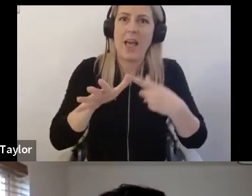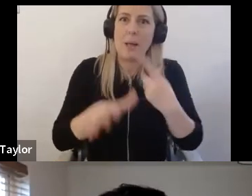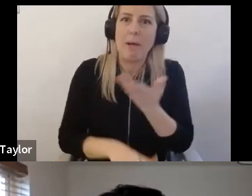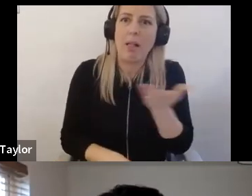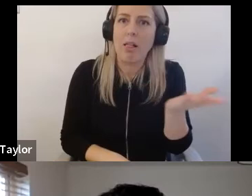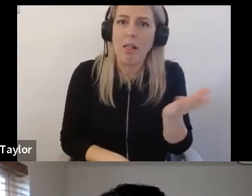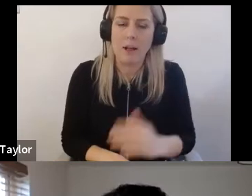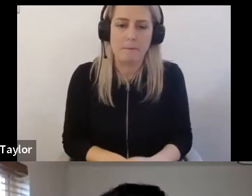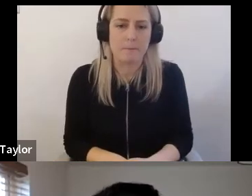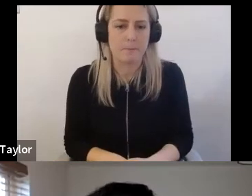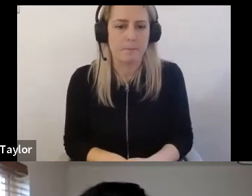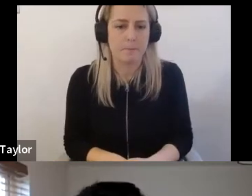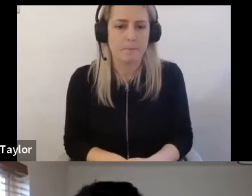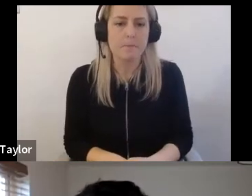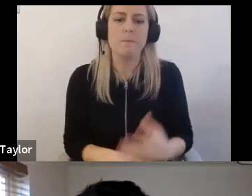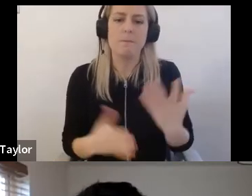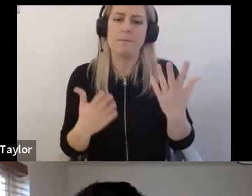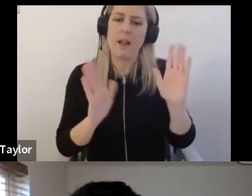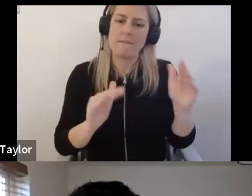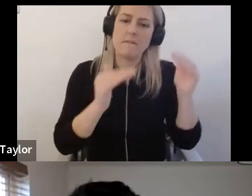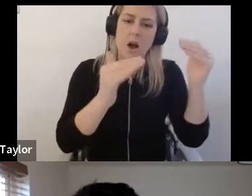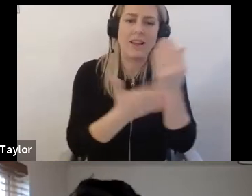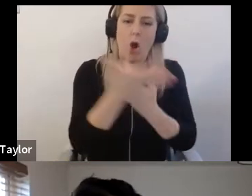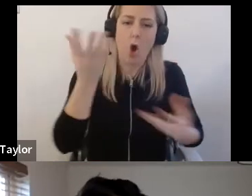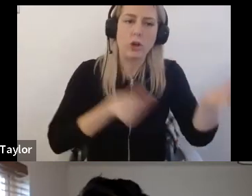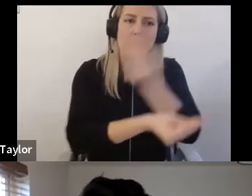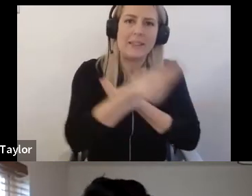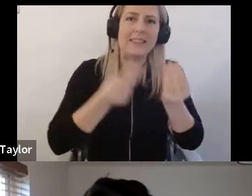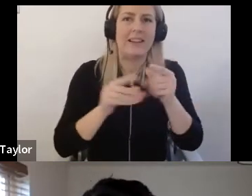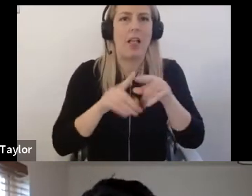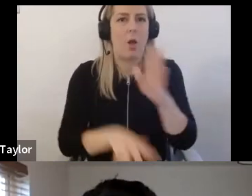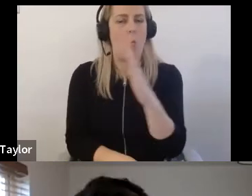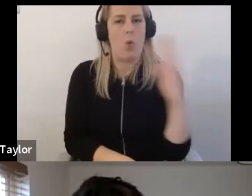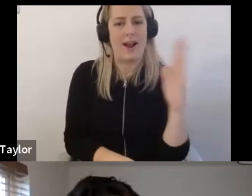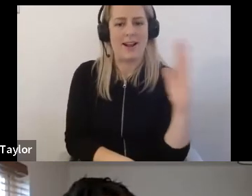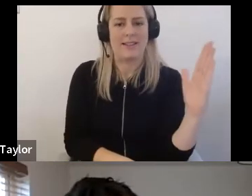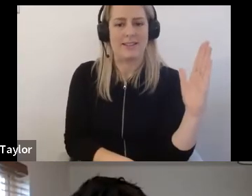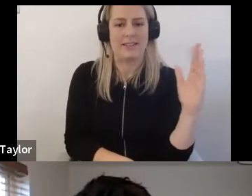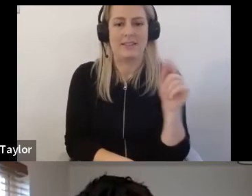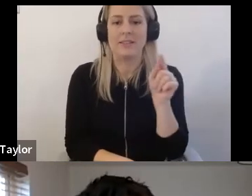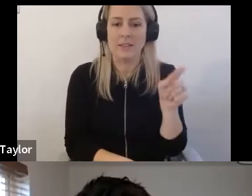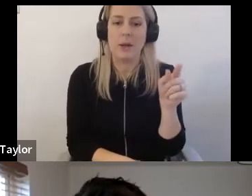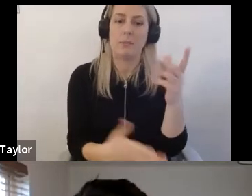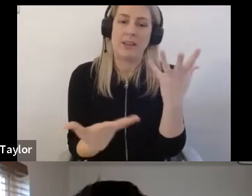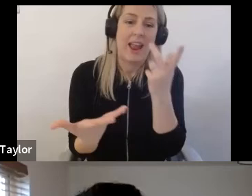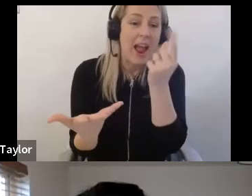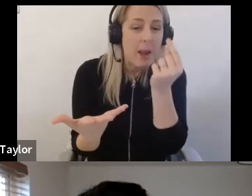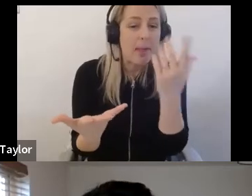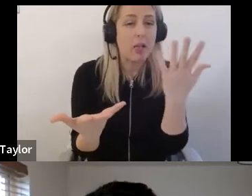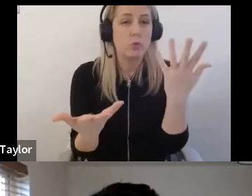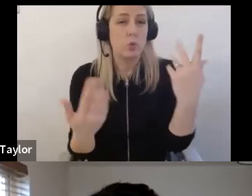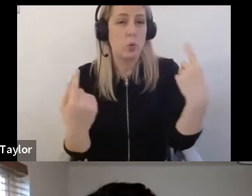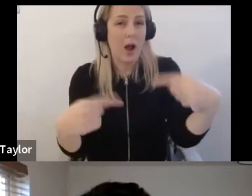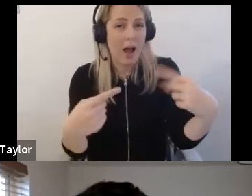in being able to allow that those prices to come down, in helping